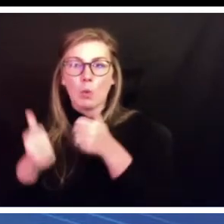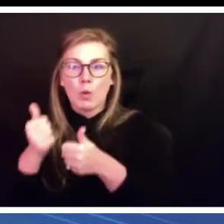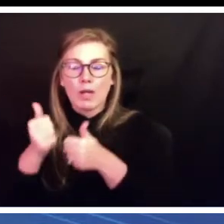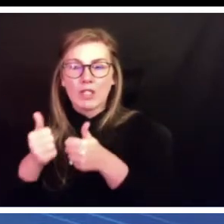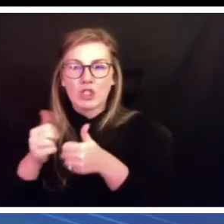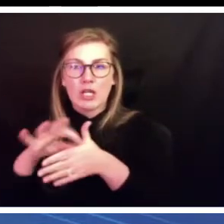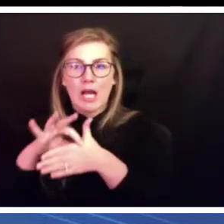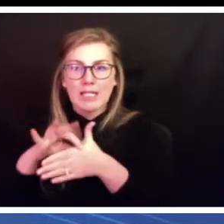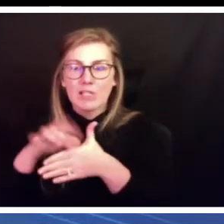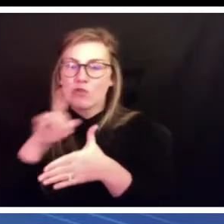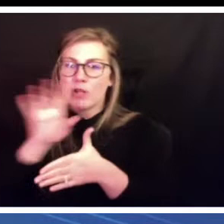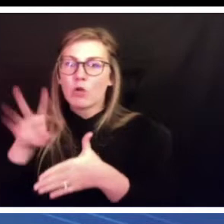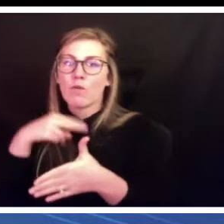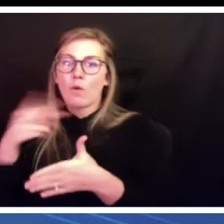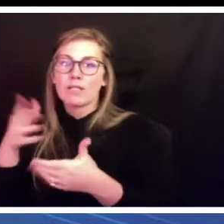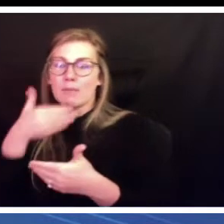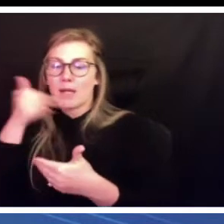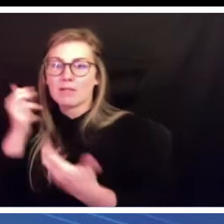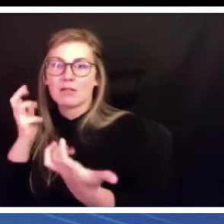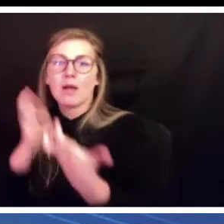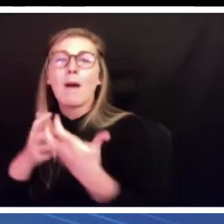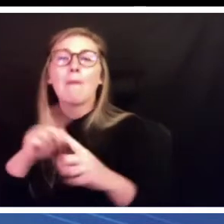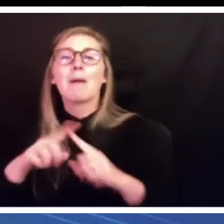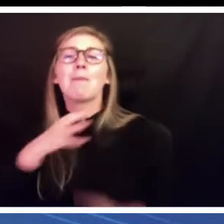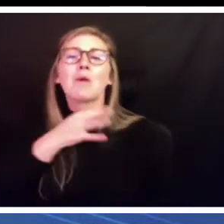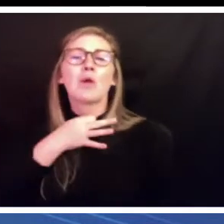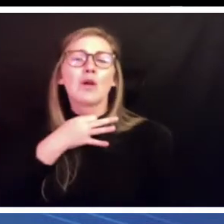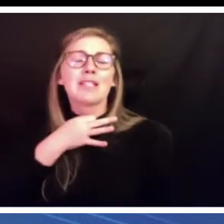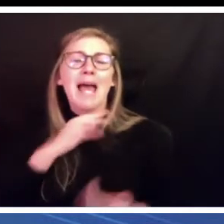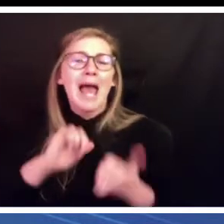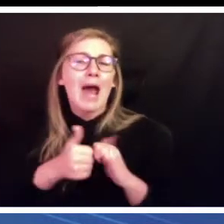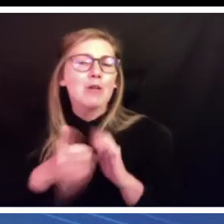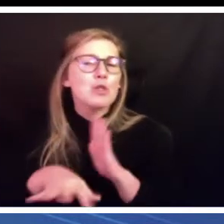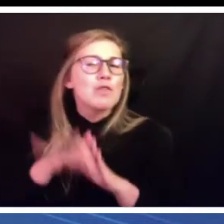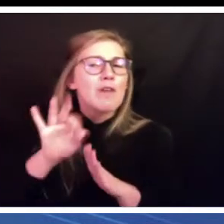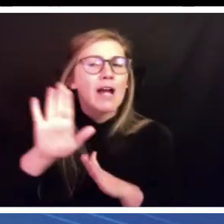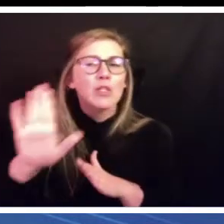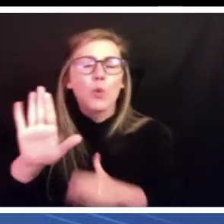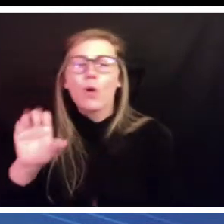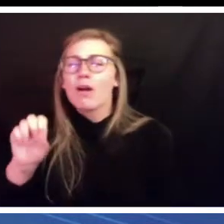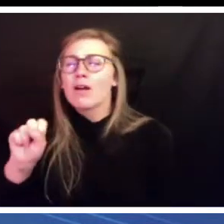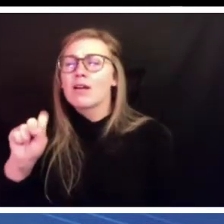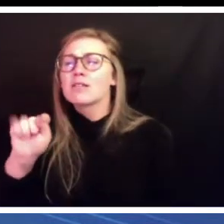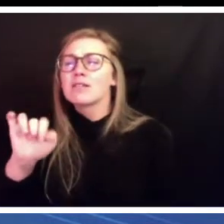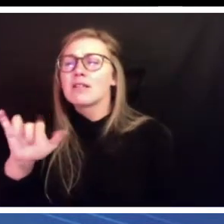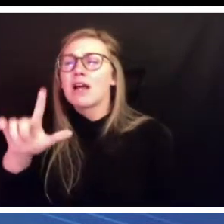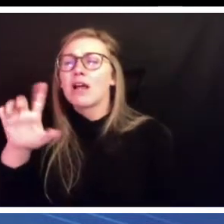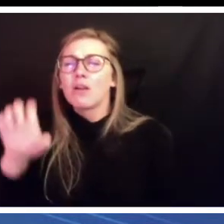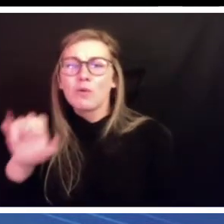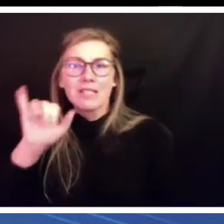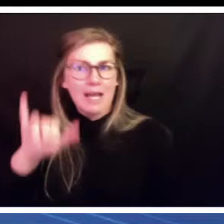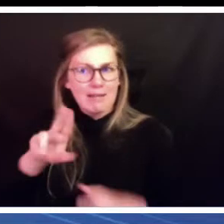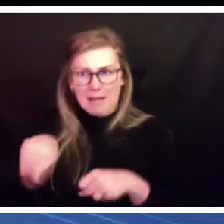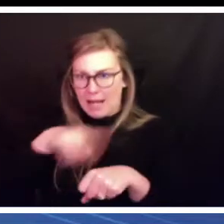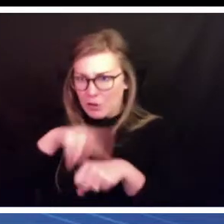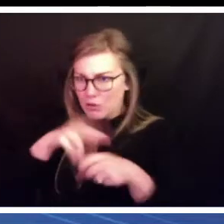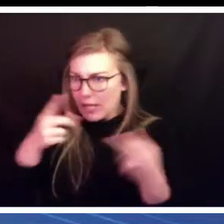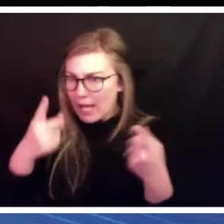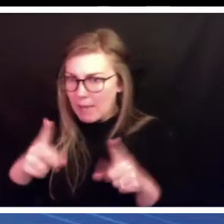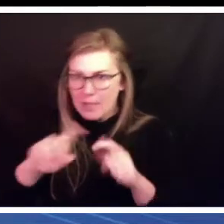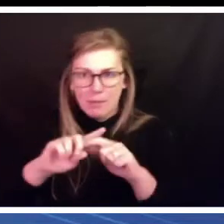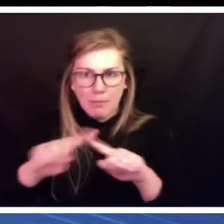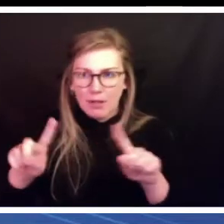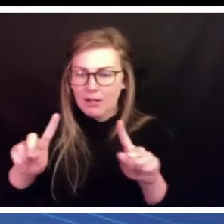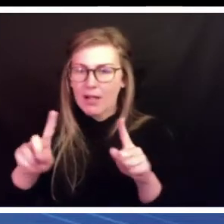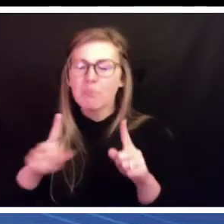find your style or approach? Is it something that kind of organically happened or, you know, how did, how did you find your,